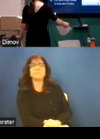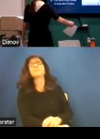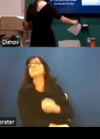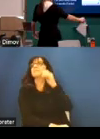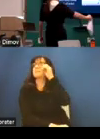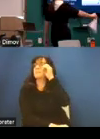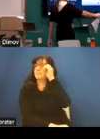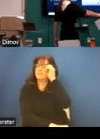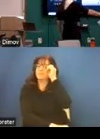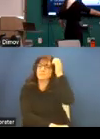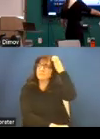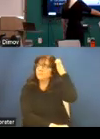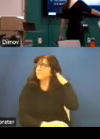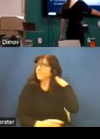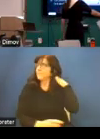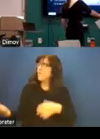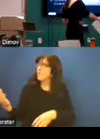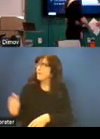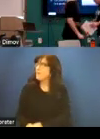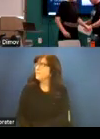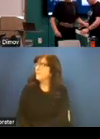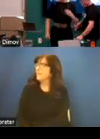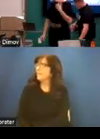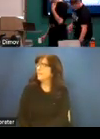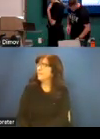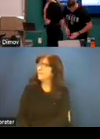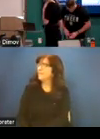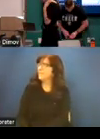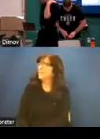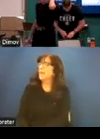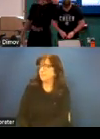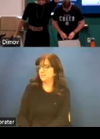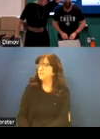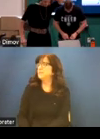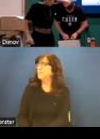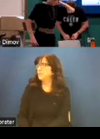There were 6. Okay. As they come up, I'll hang them up as they come.